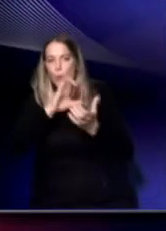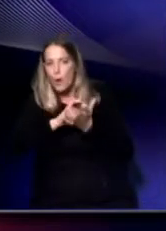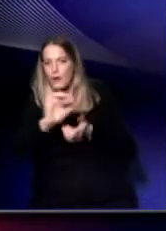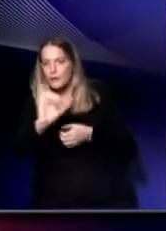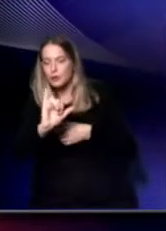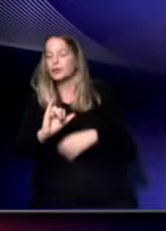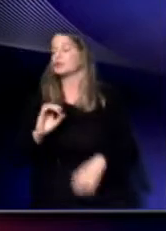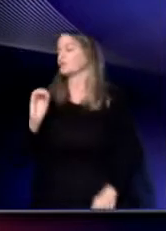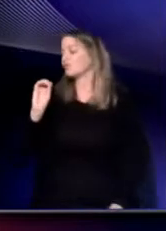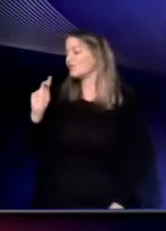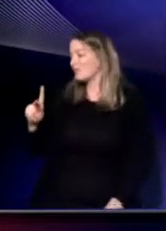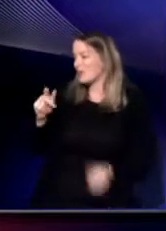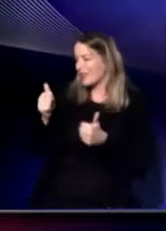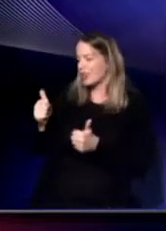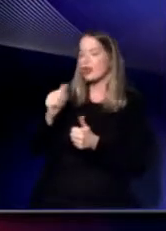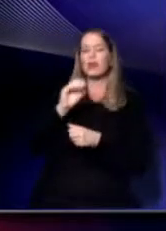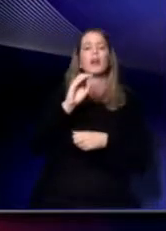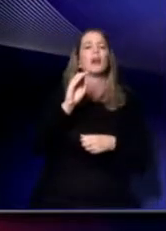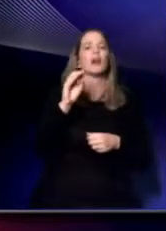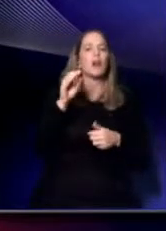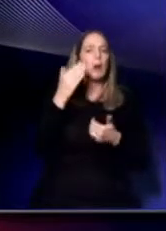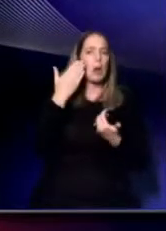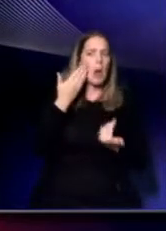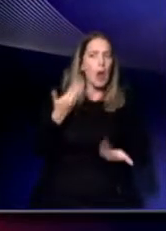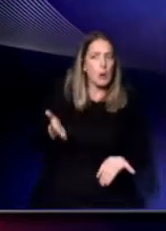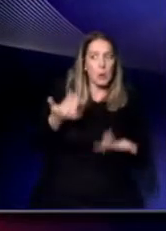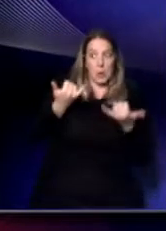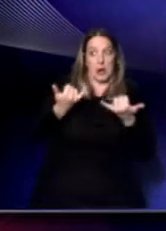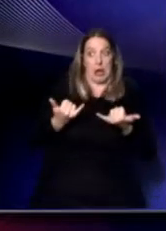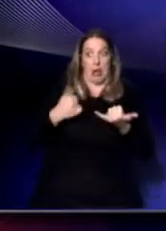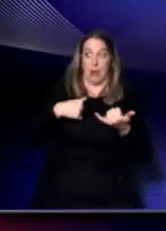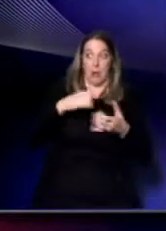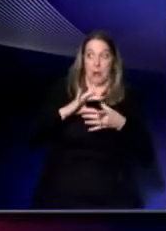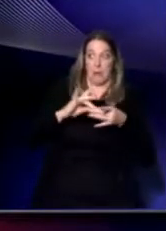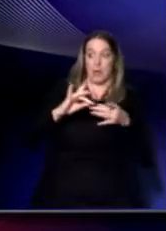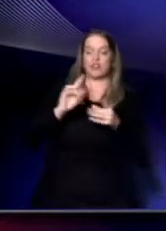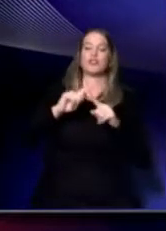I don't know if it's appropriate at this time, but at some time I would like to